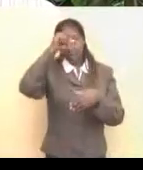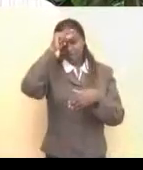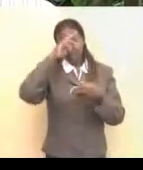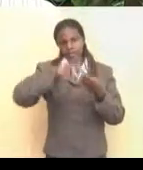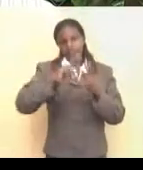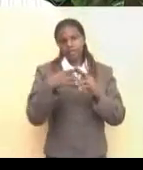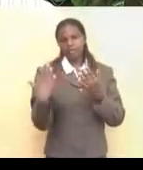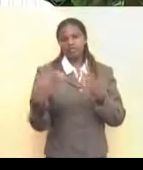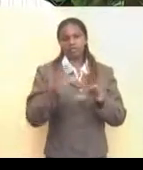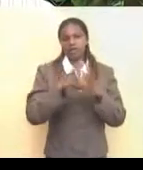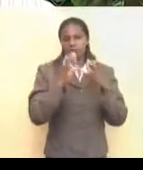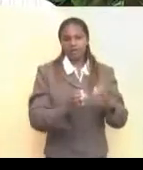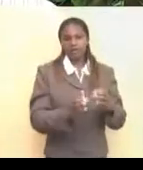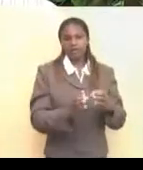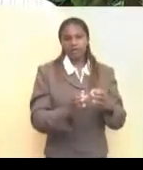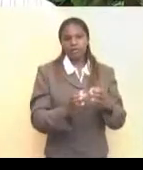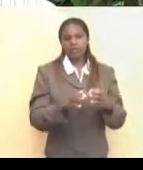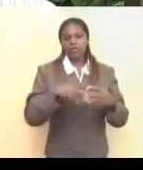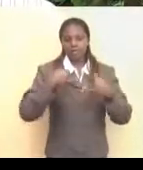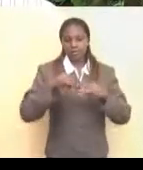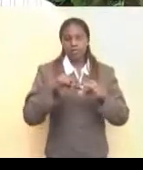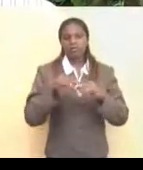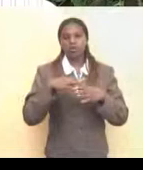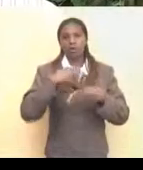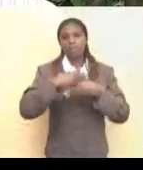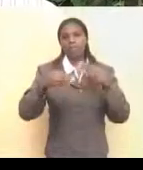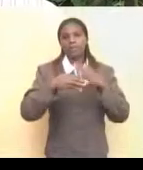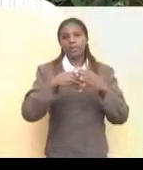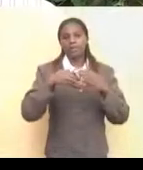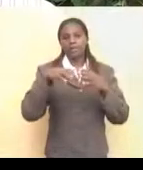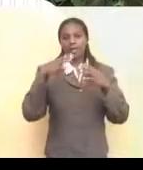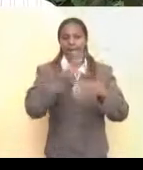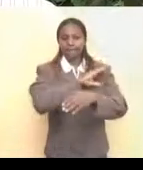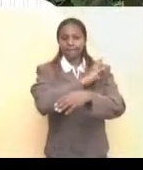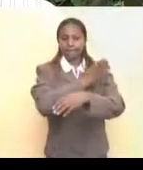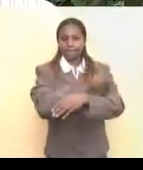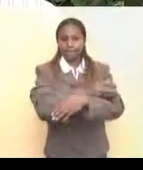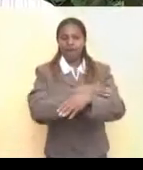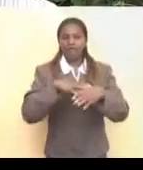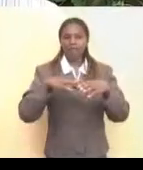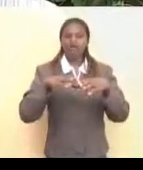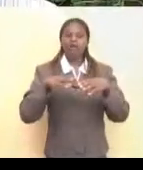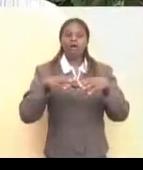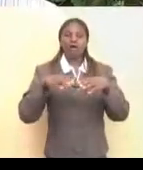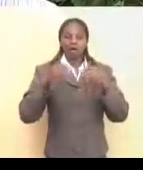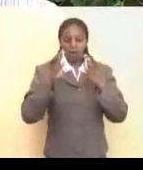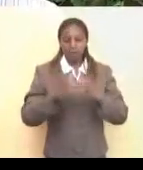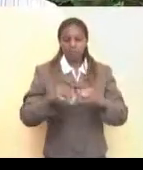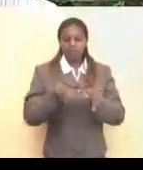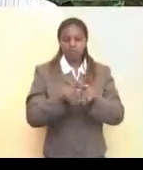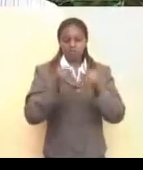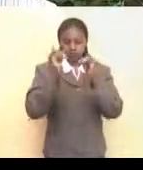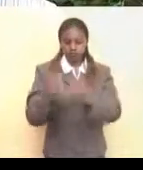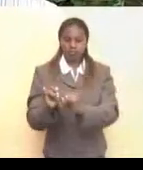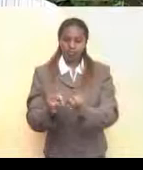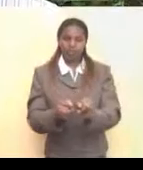governance-related issues in the community. We are trying to build the capacity of community individuals.